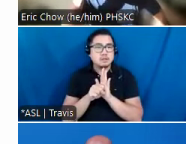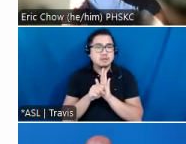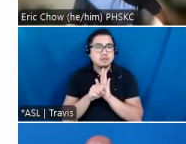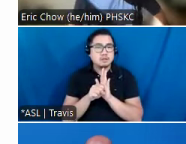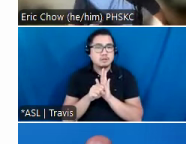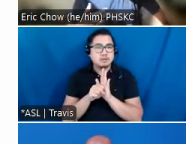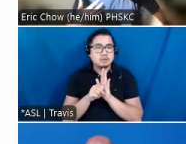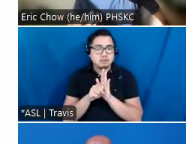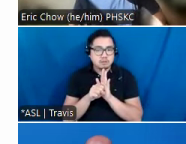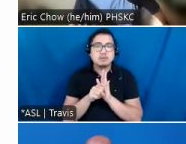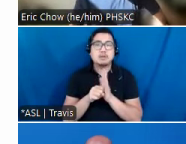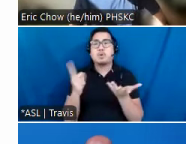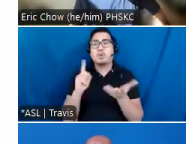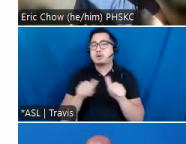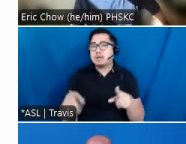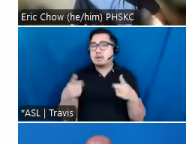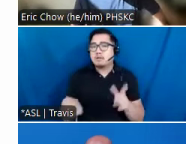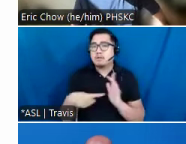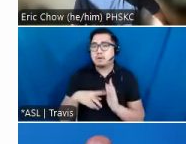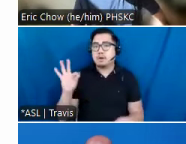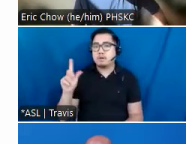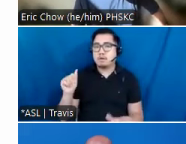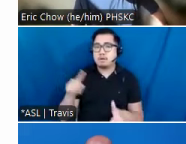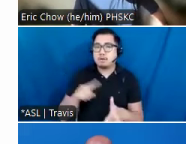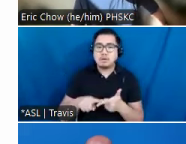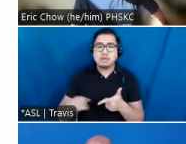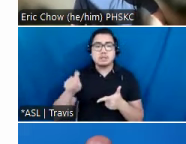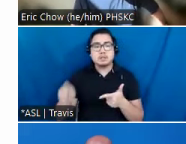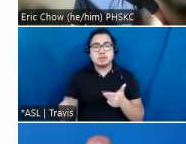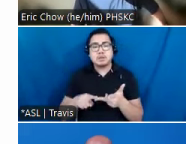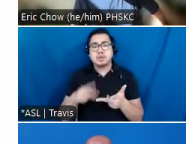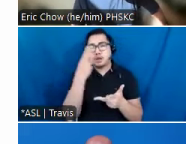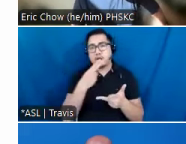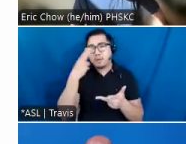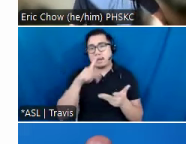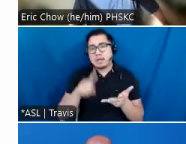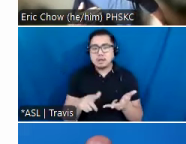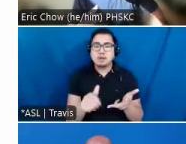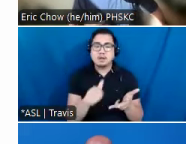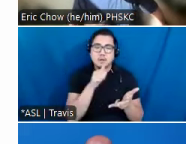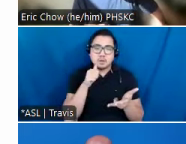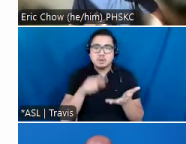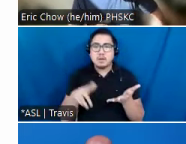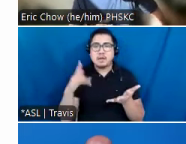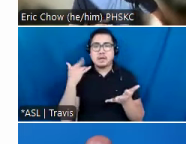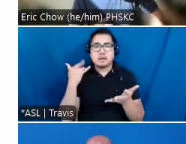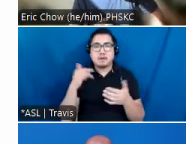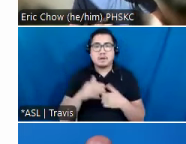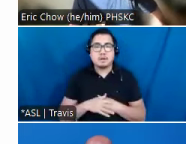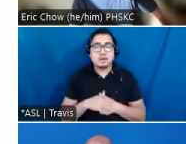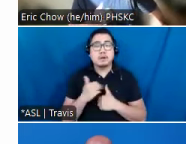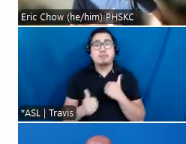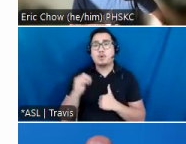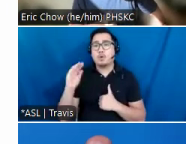have been reported, such as Florida, Texas, Hawaii, Arizona, and California. Most cases in the US,